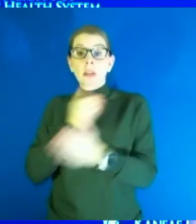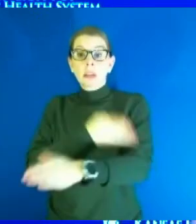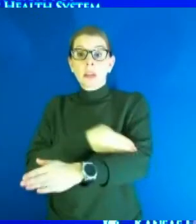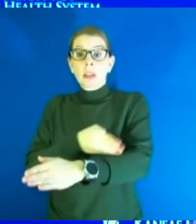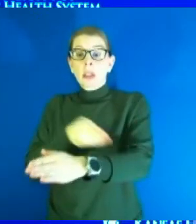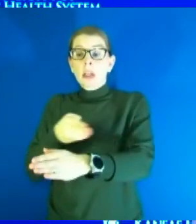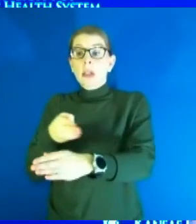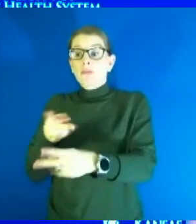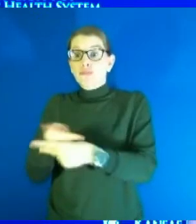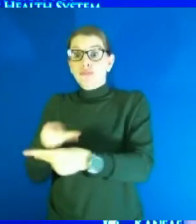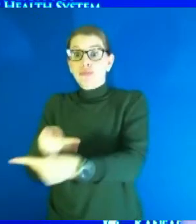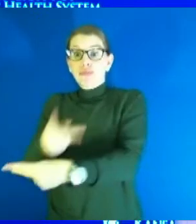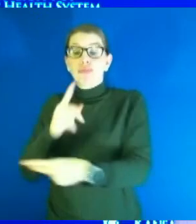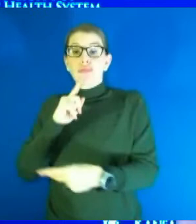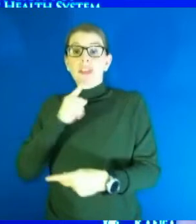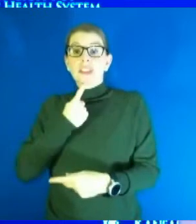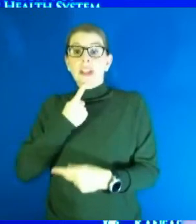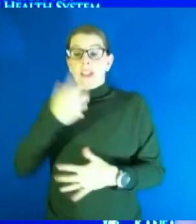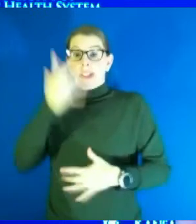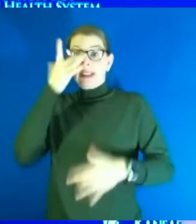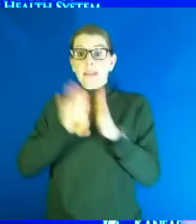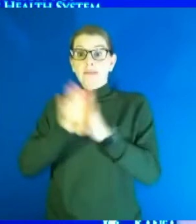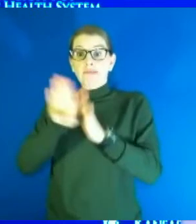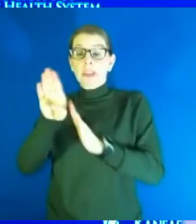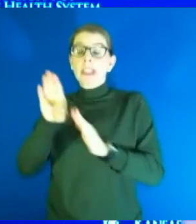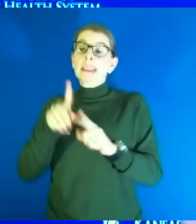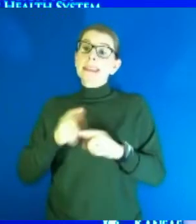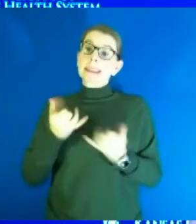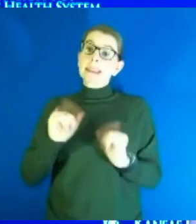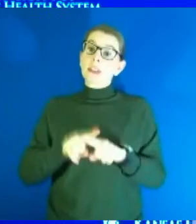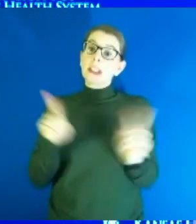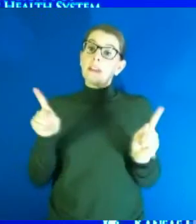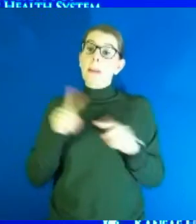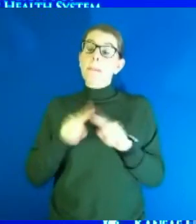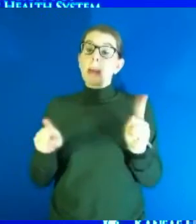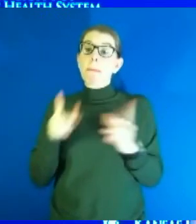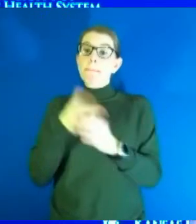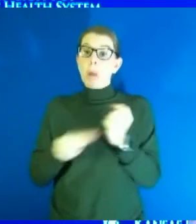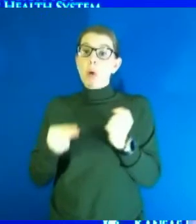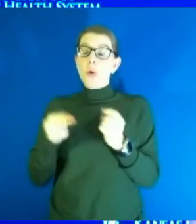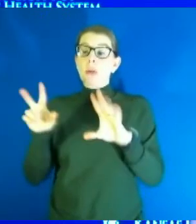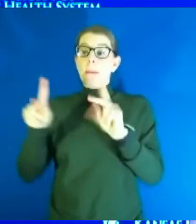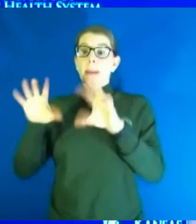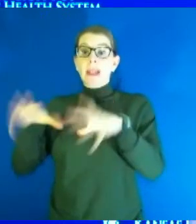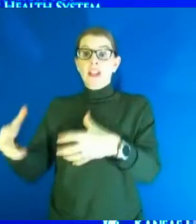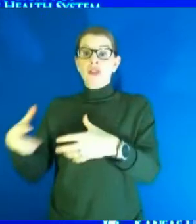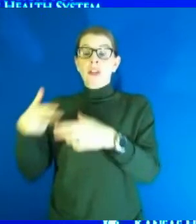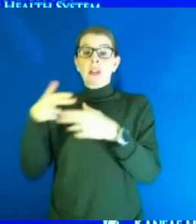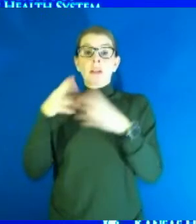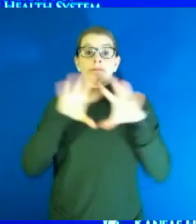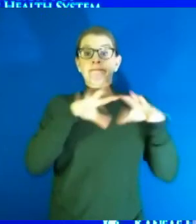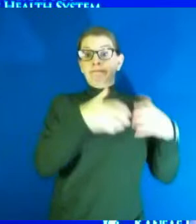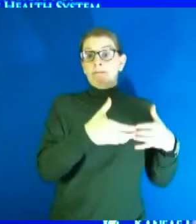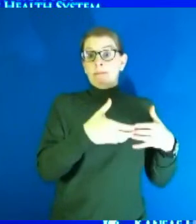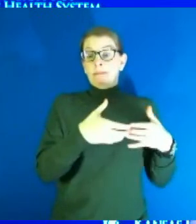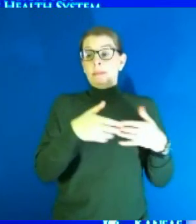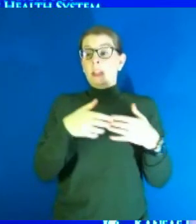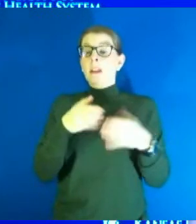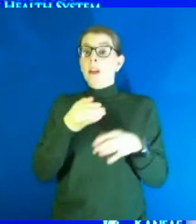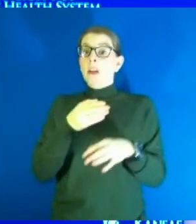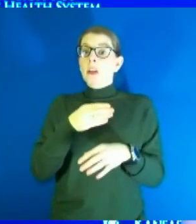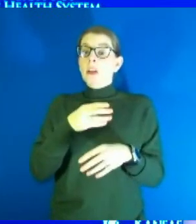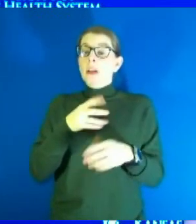disease, again, still different, but yes, both of those populations would be at risk for progressing to severe disease,